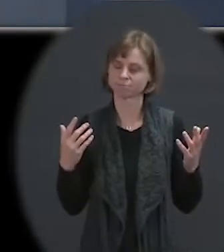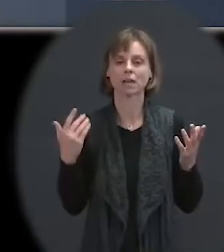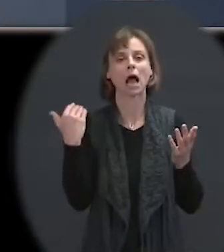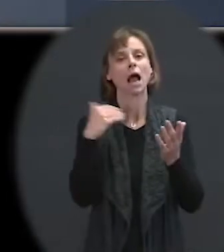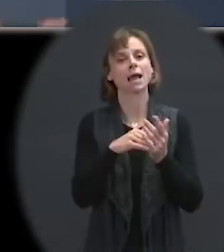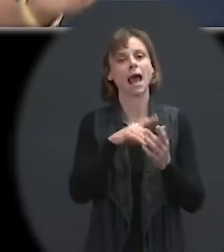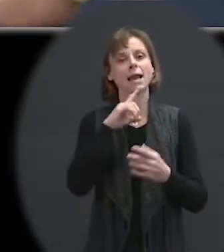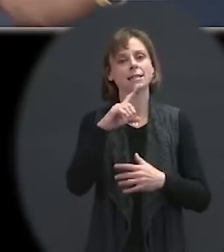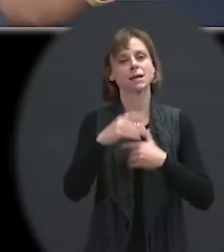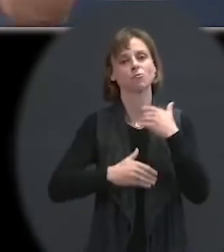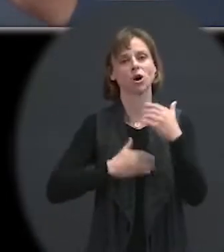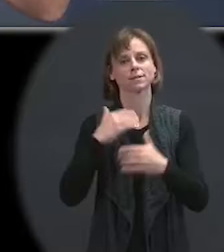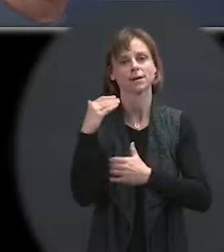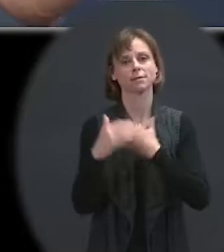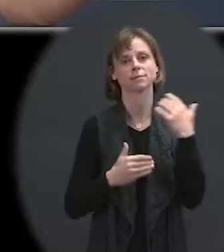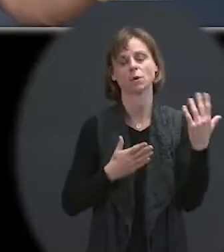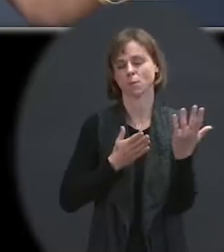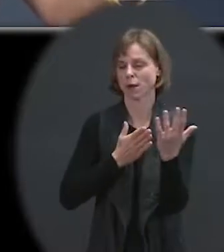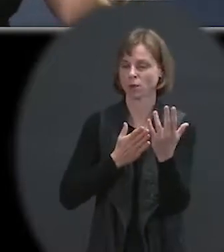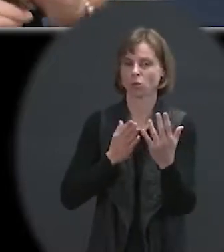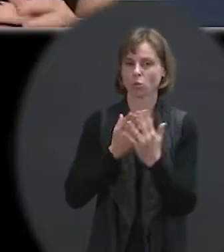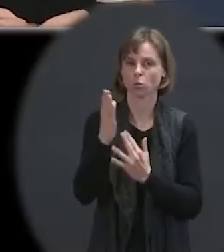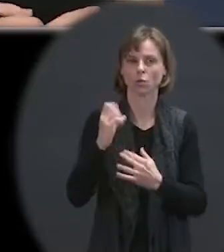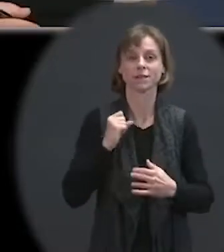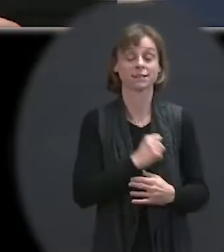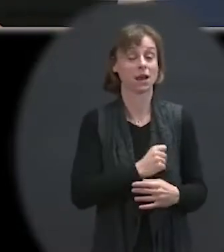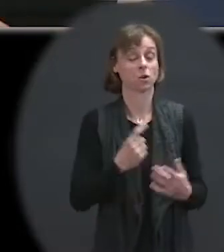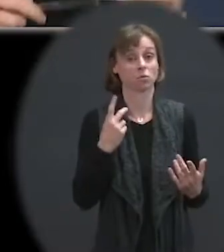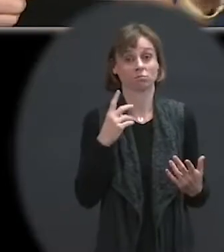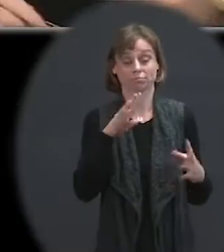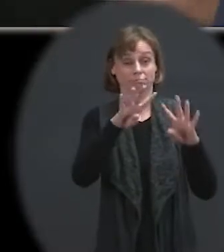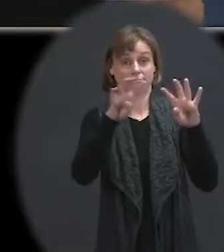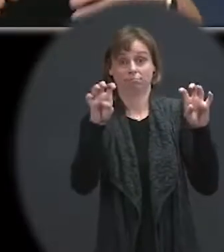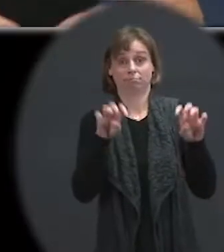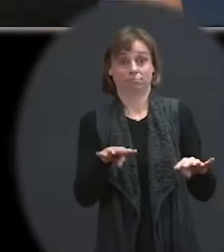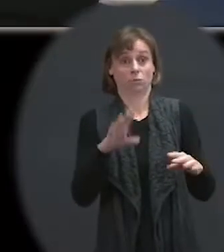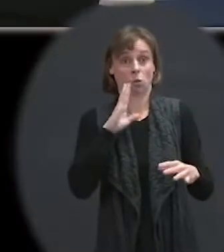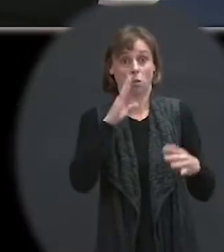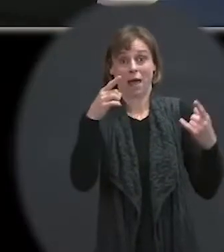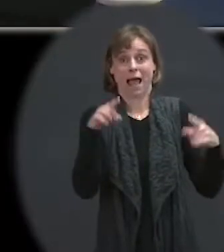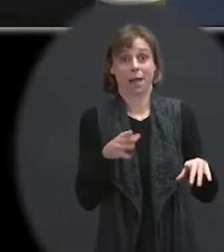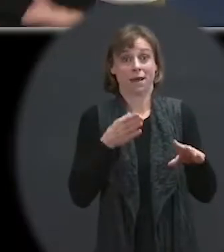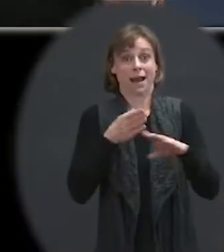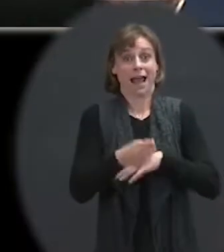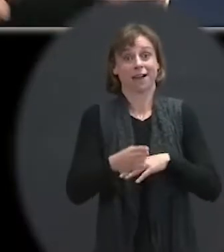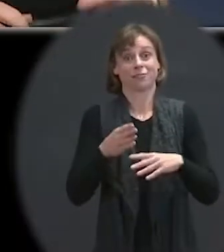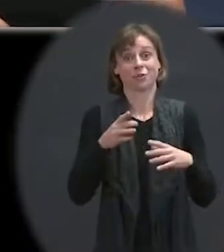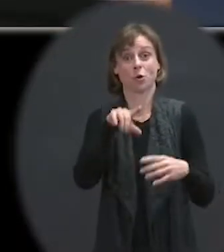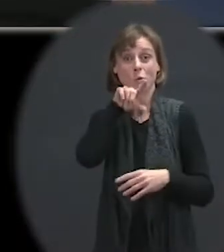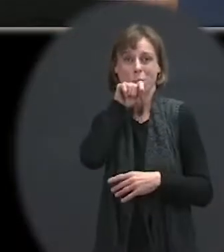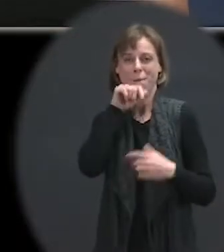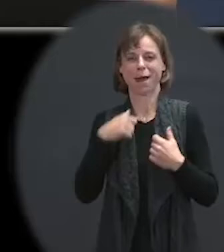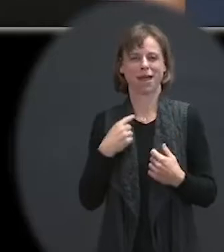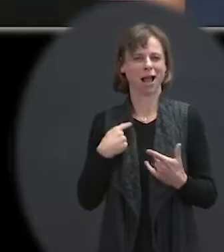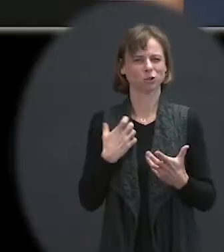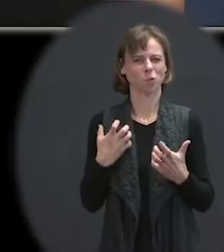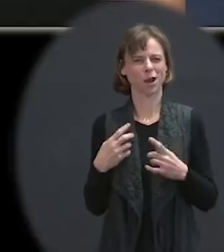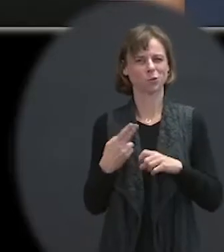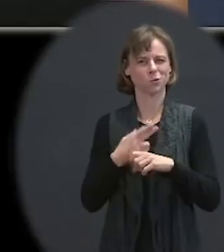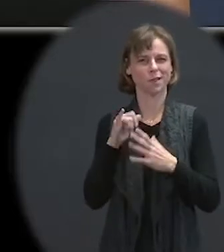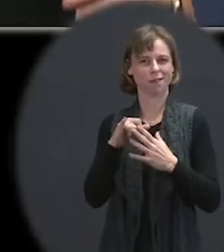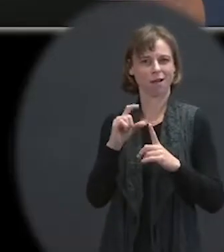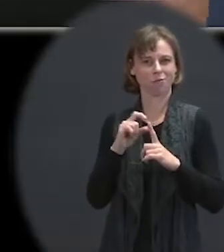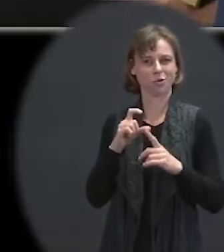way through the Senate. We don't even know where it's going to end up outside of when it works its way through the bird bath. I just want to keep just using that phrase